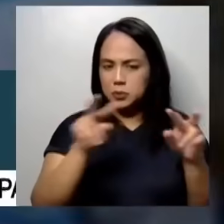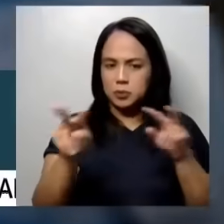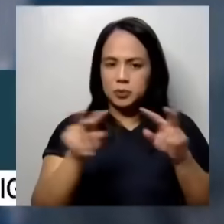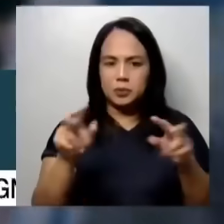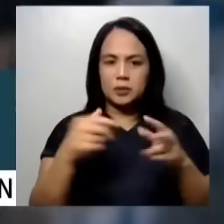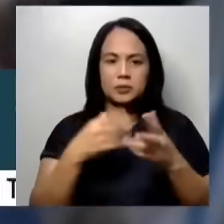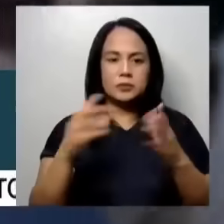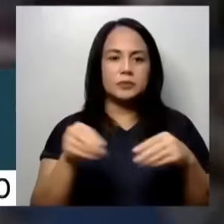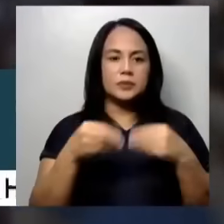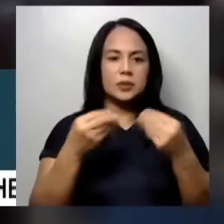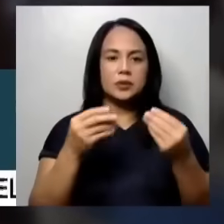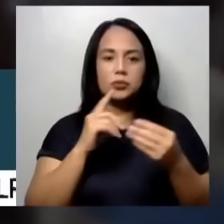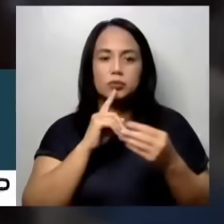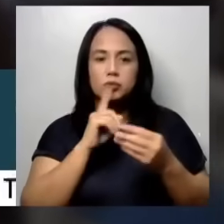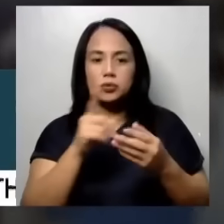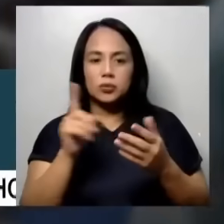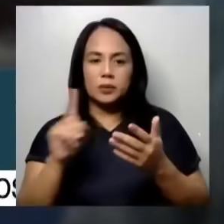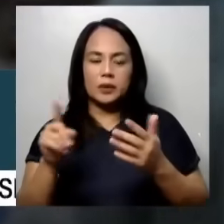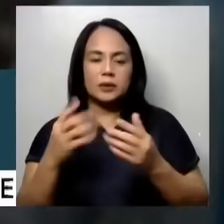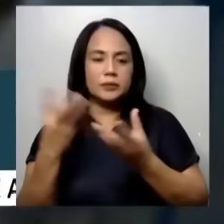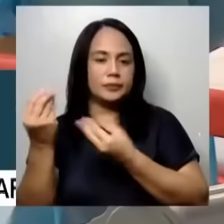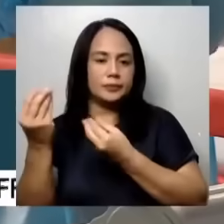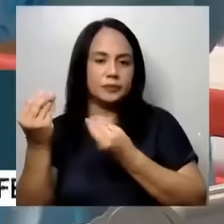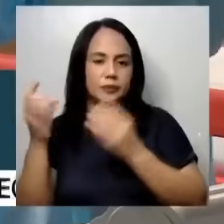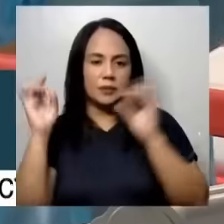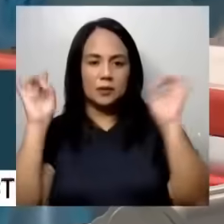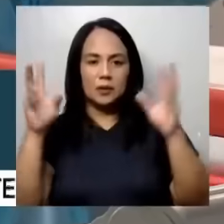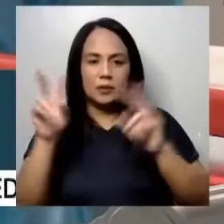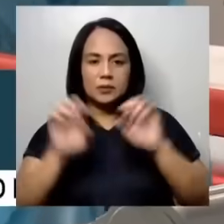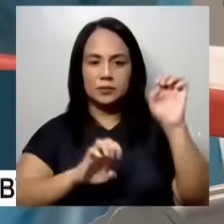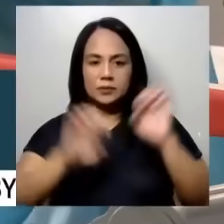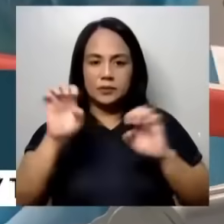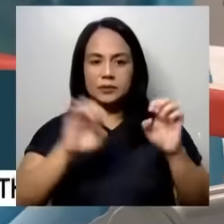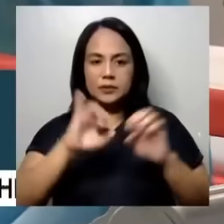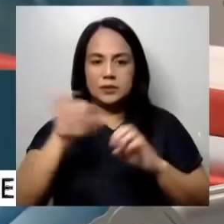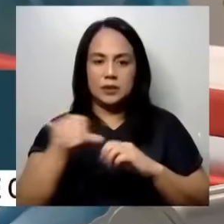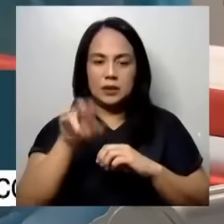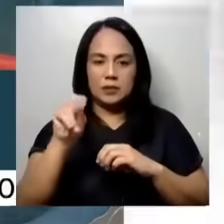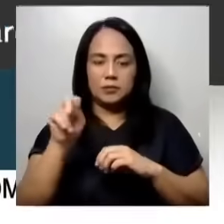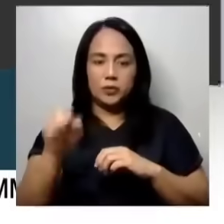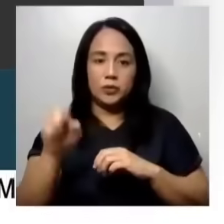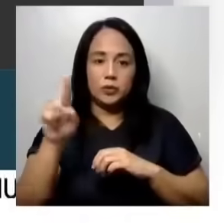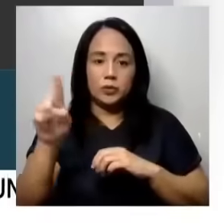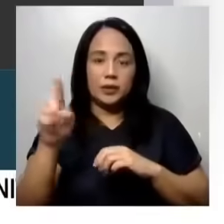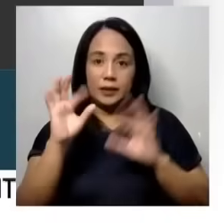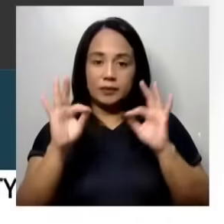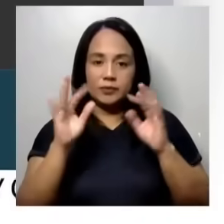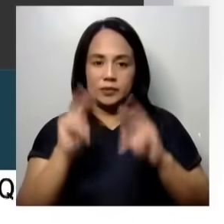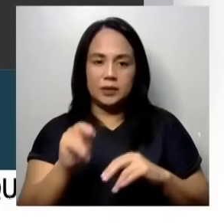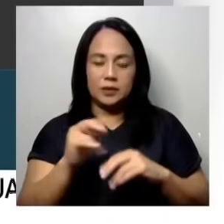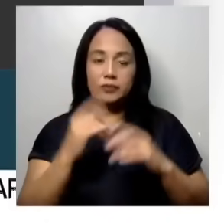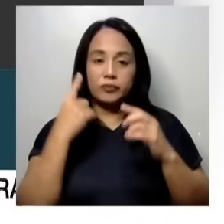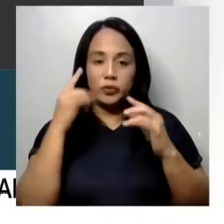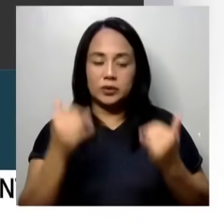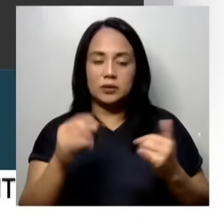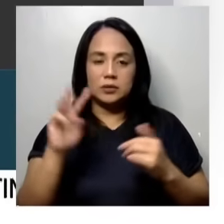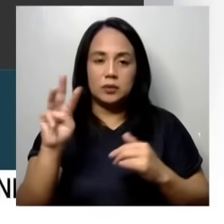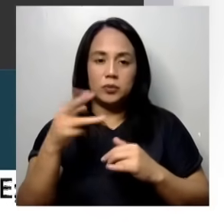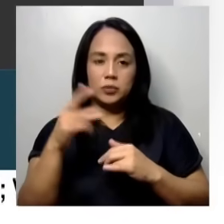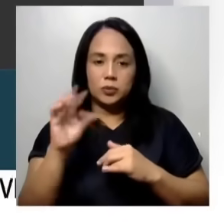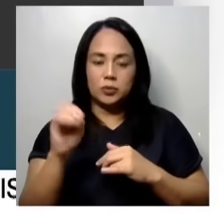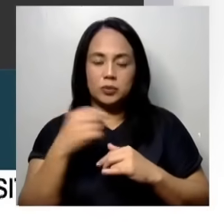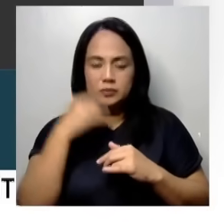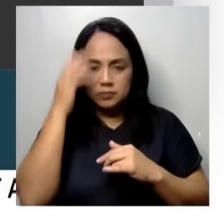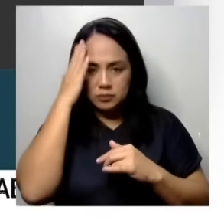its assurance it will update the risk evaluation of JN.1 if necessary. For now, the WHO appeals to